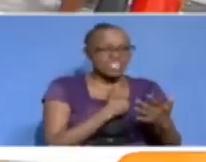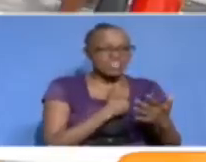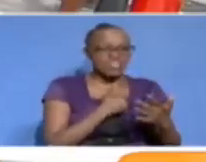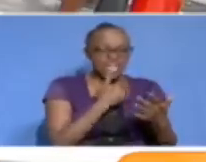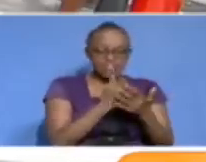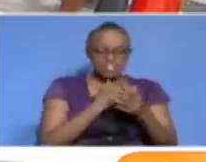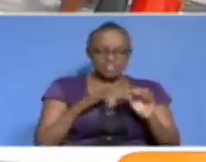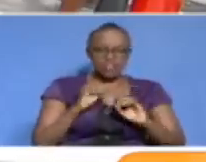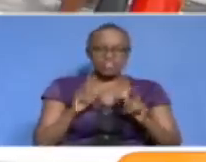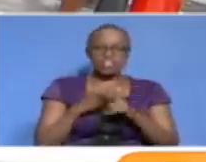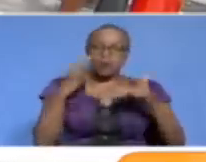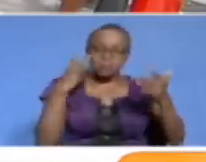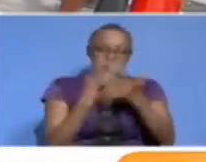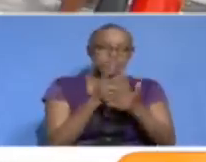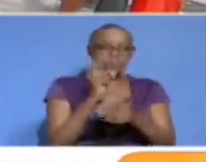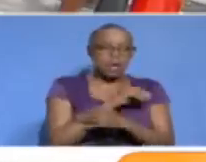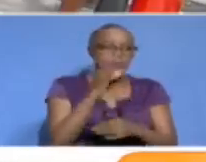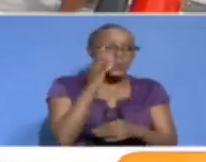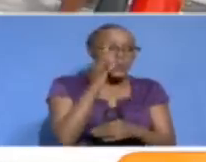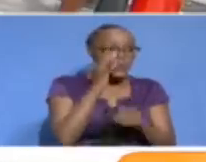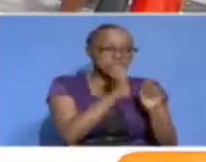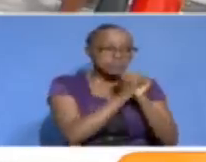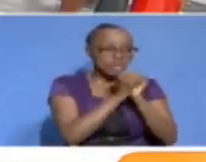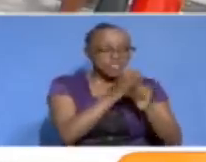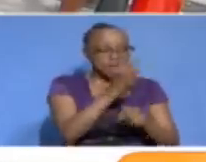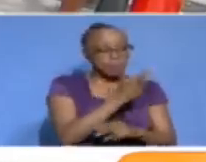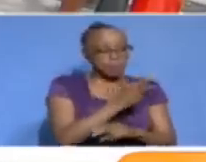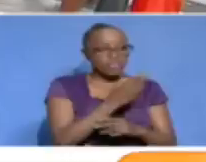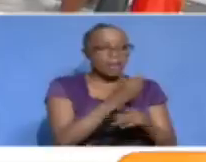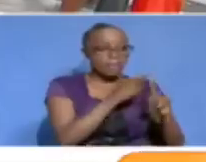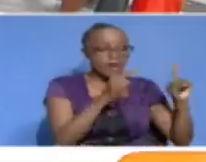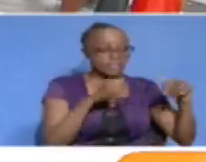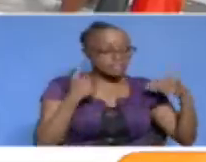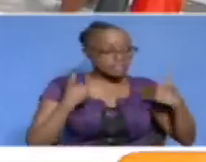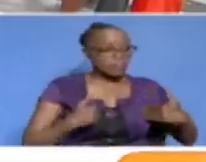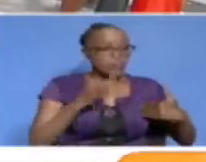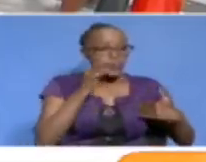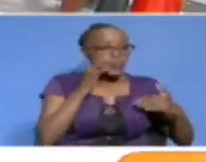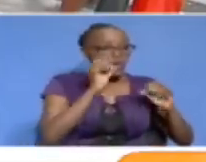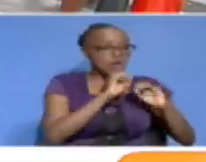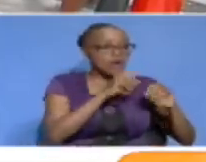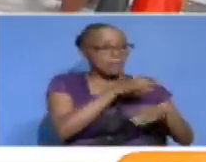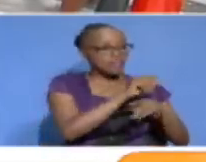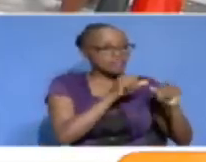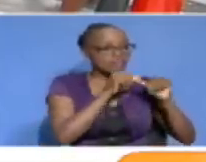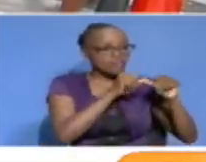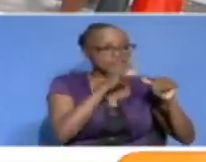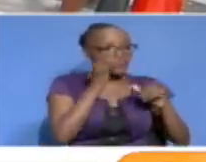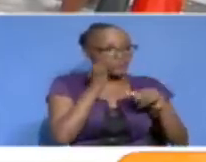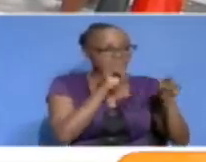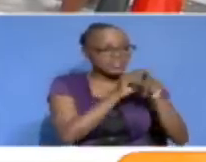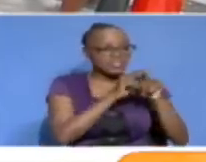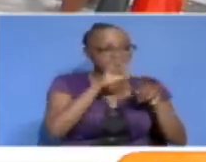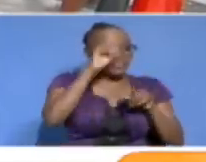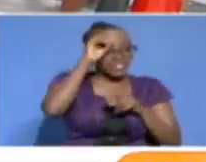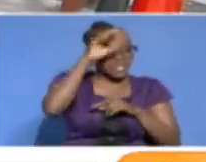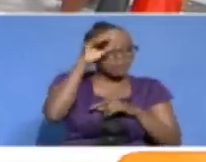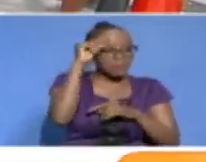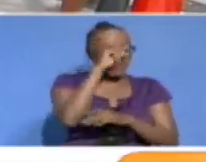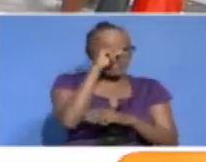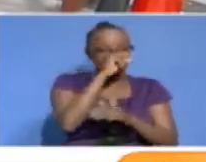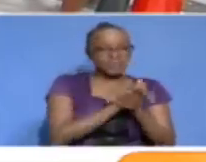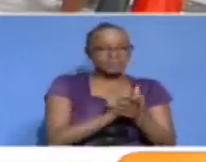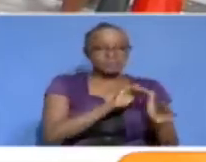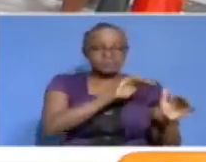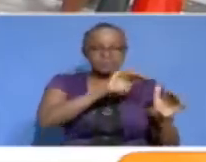don't have. I'm a witness. I used to smoke with him. Okay. But I'm not smoking anymore. He is still smoking as the governor. All right,